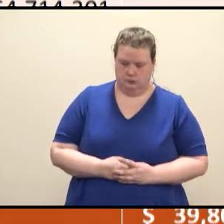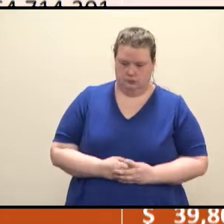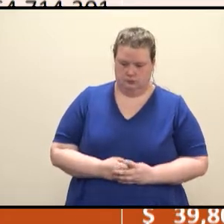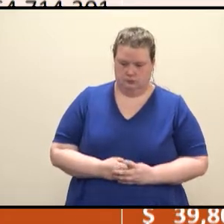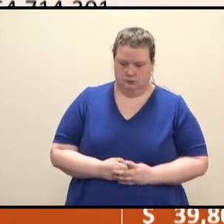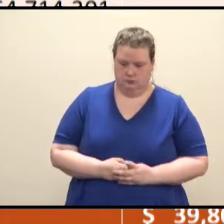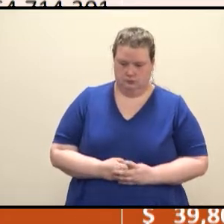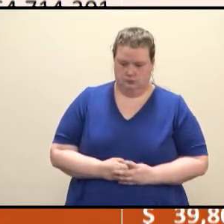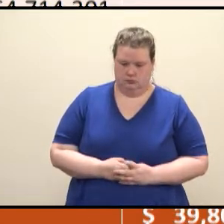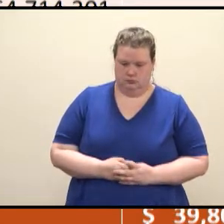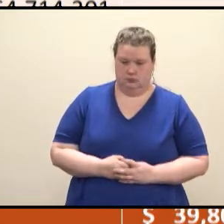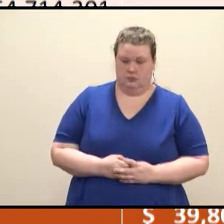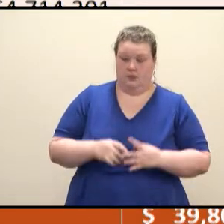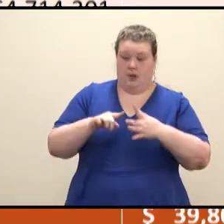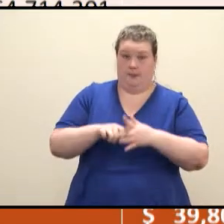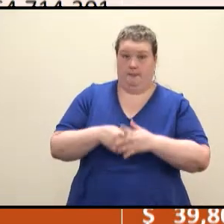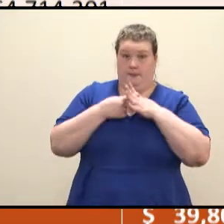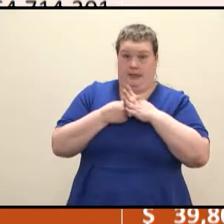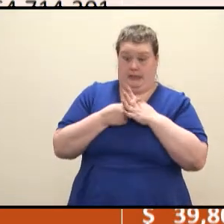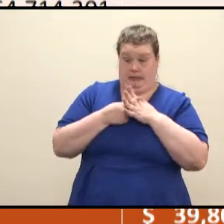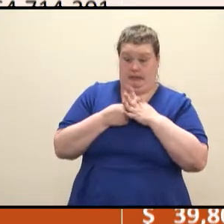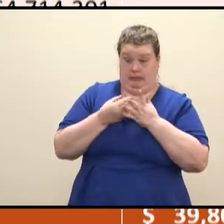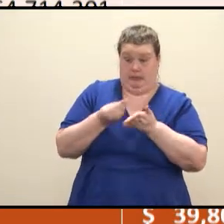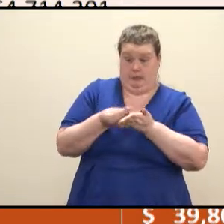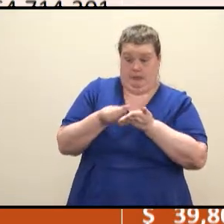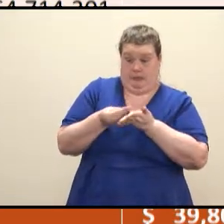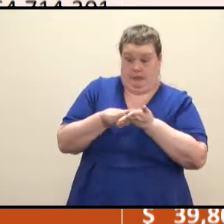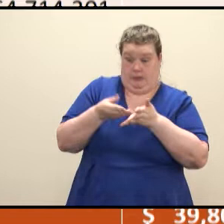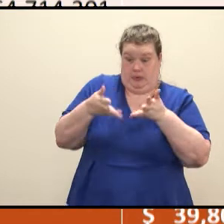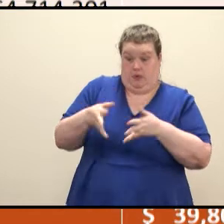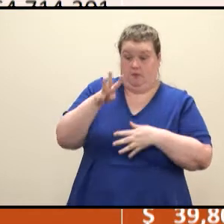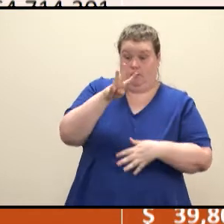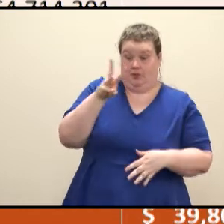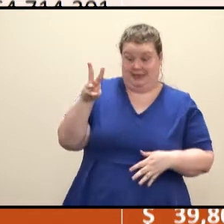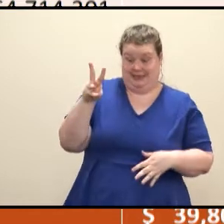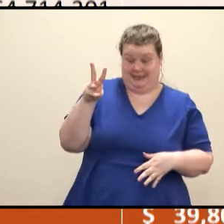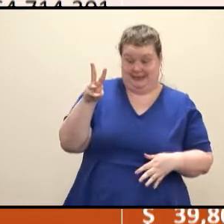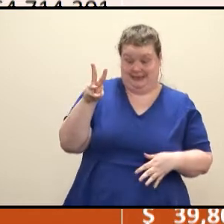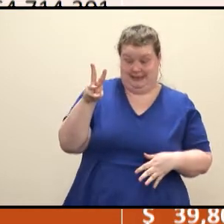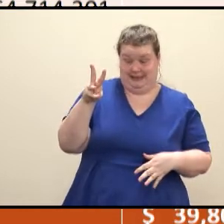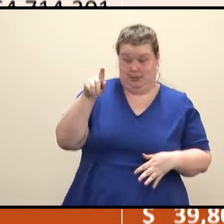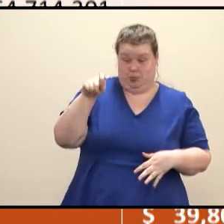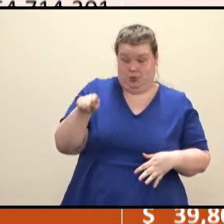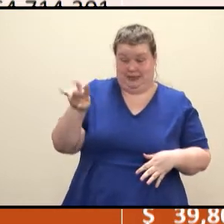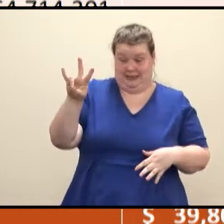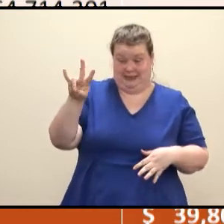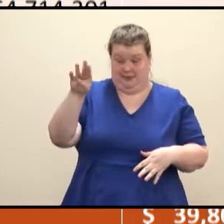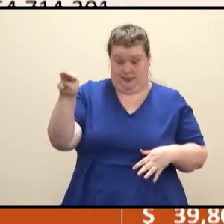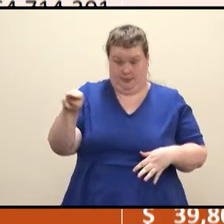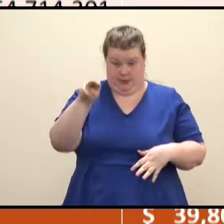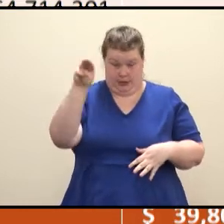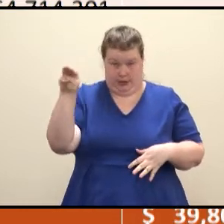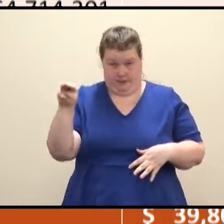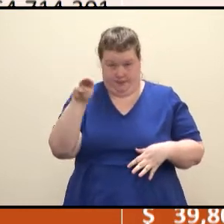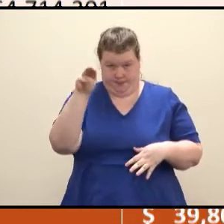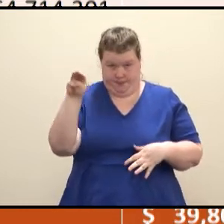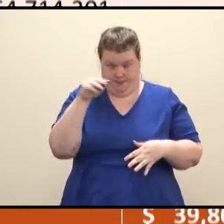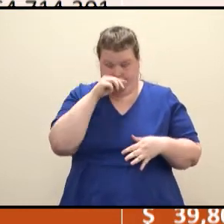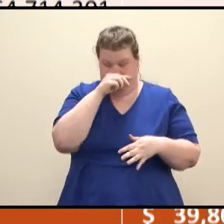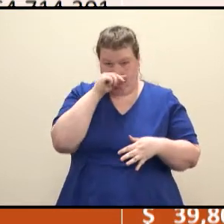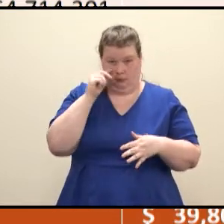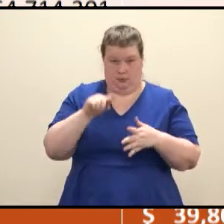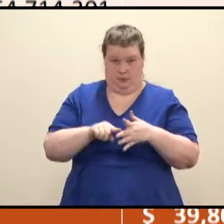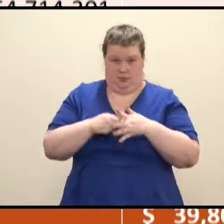21-22, we will have a beginning fund balance instead of 53 million of 46.7 million. And as I talked about